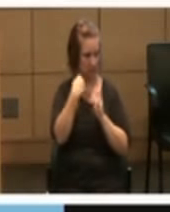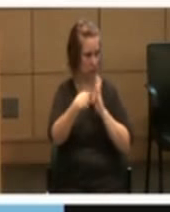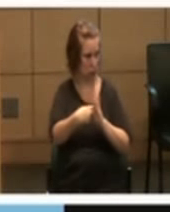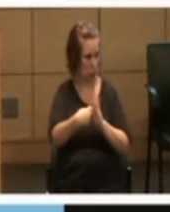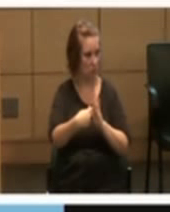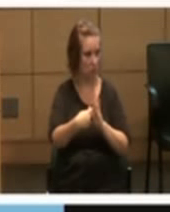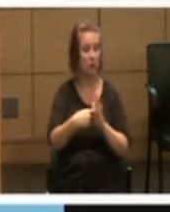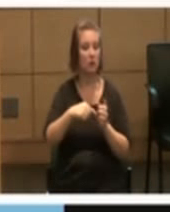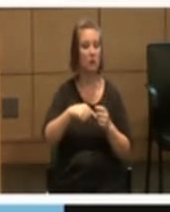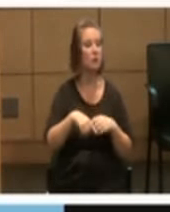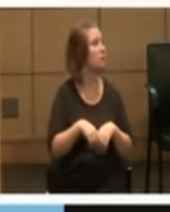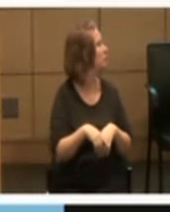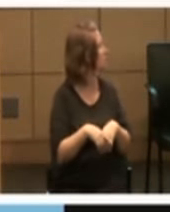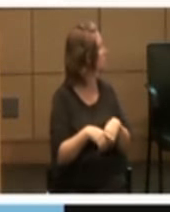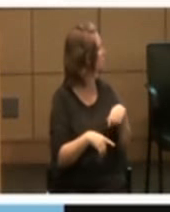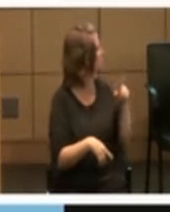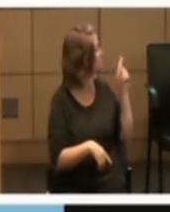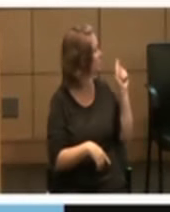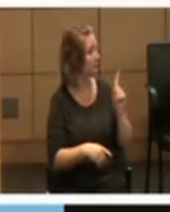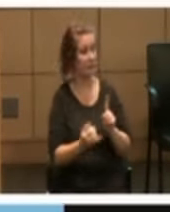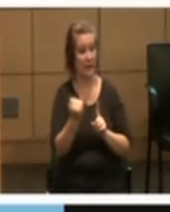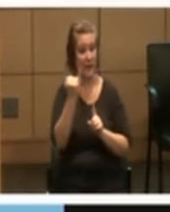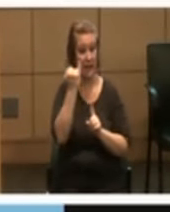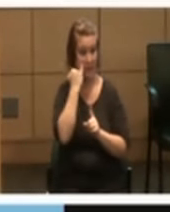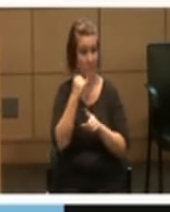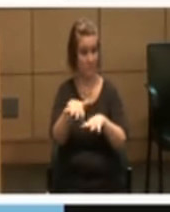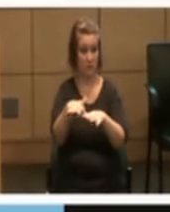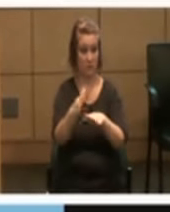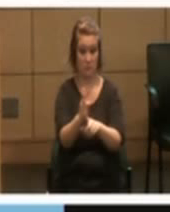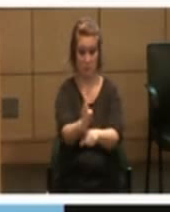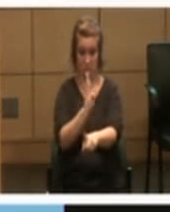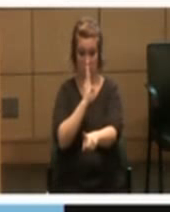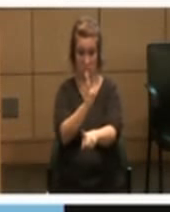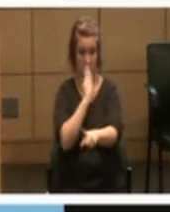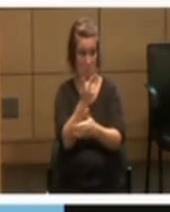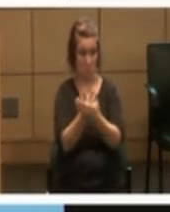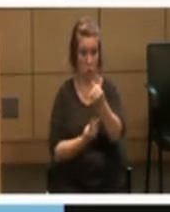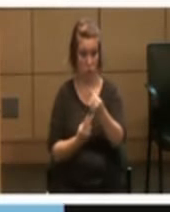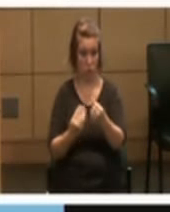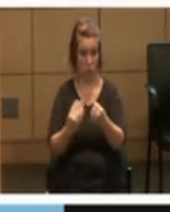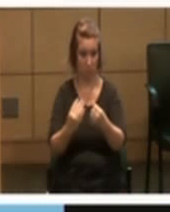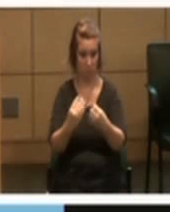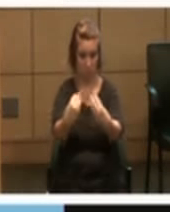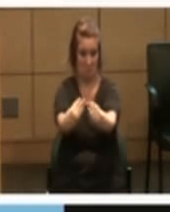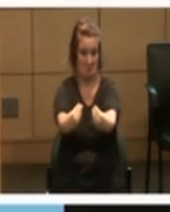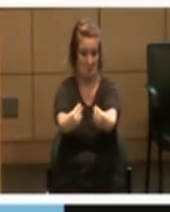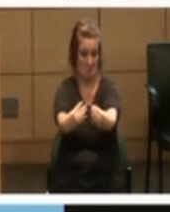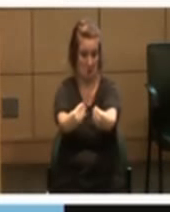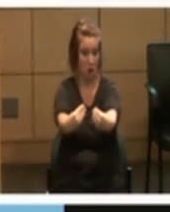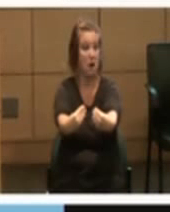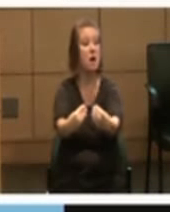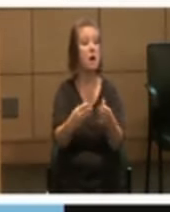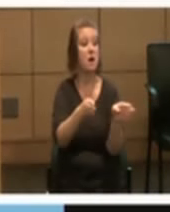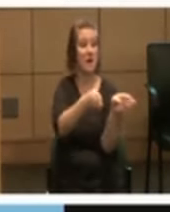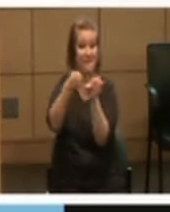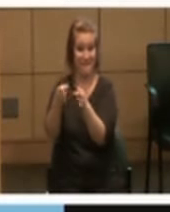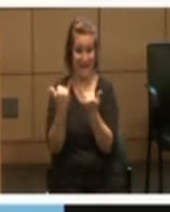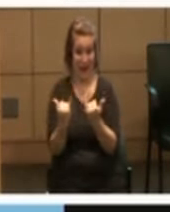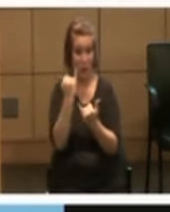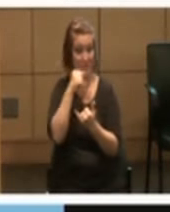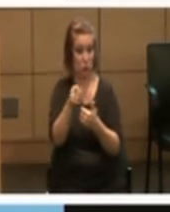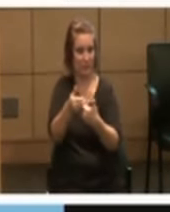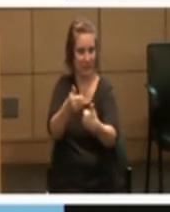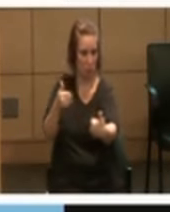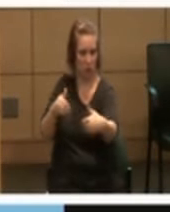when the target and the masker stimulus are both coming from the front of the listener. And here are the thresholds when we spatially separate